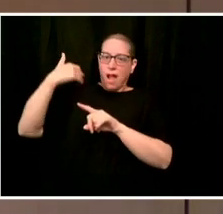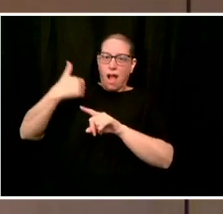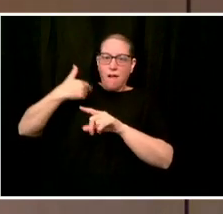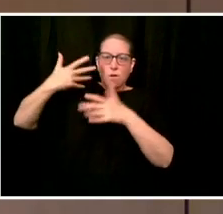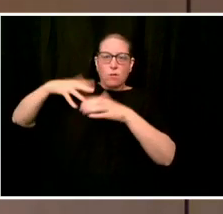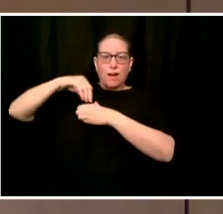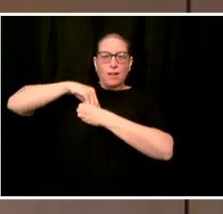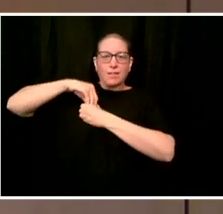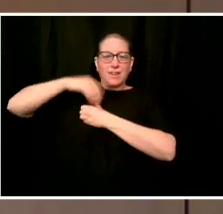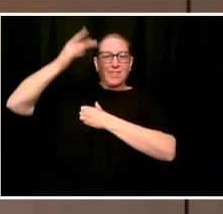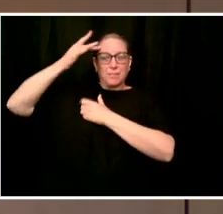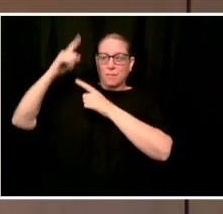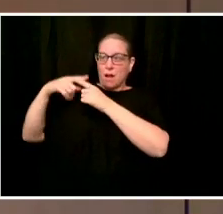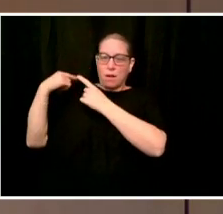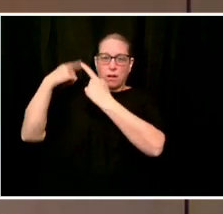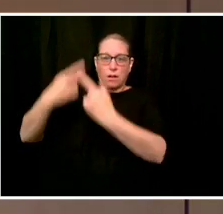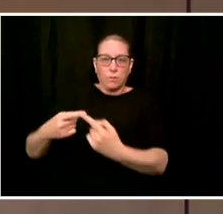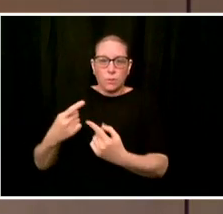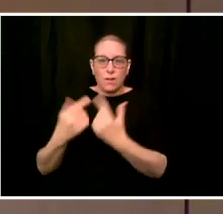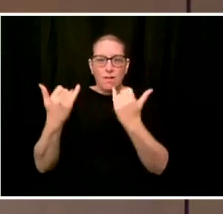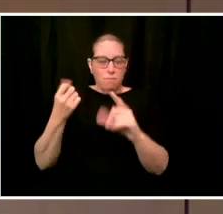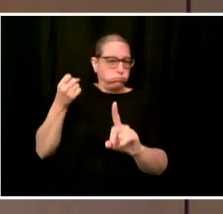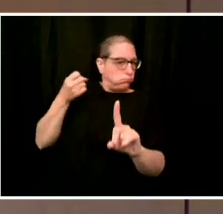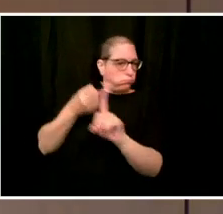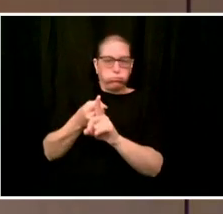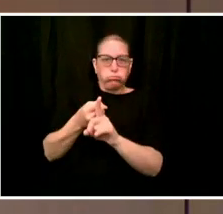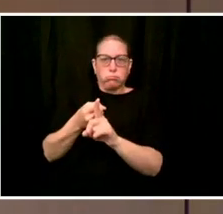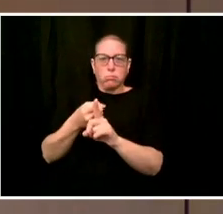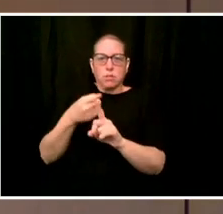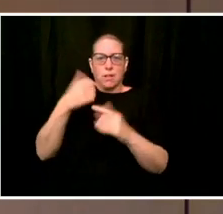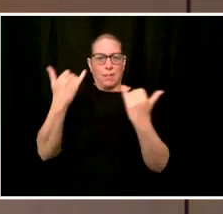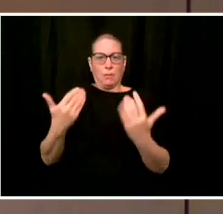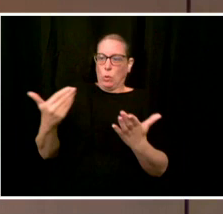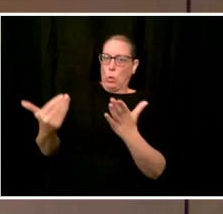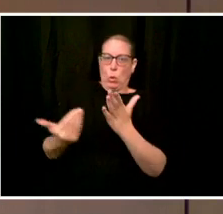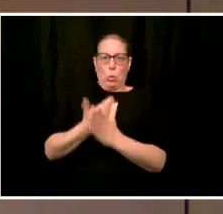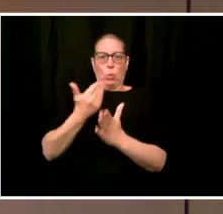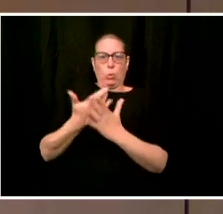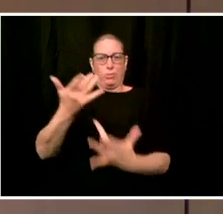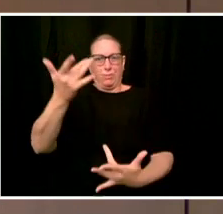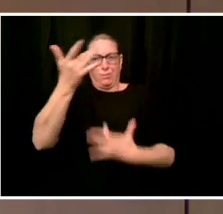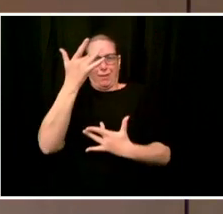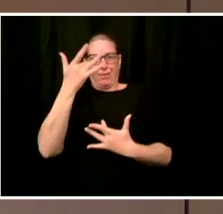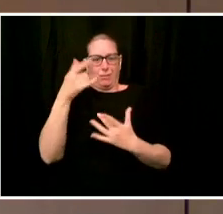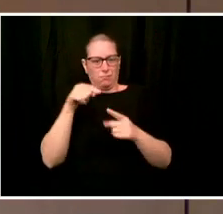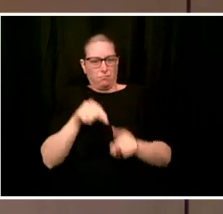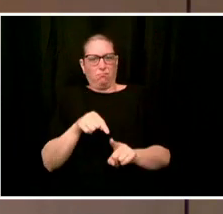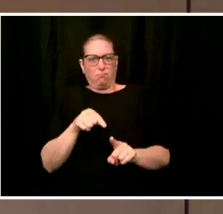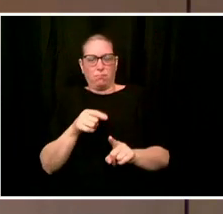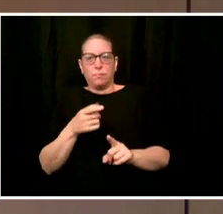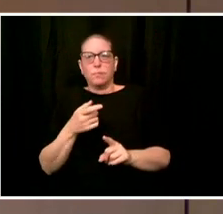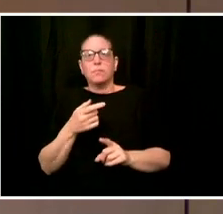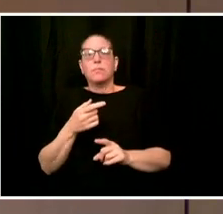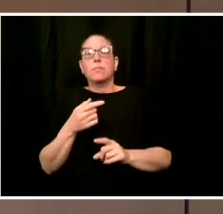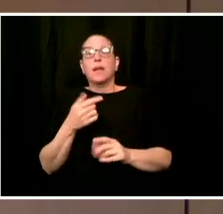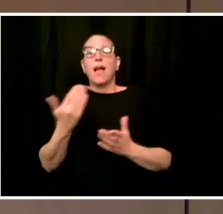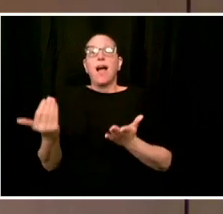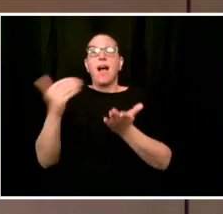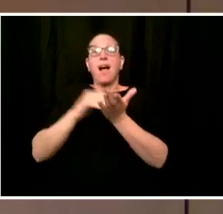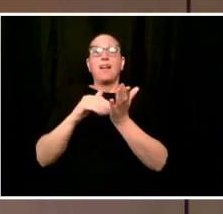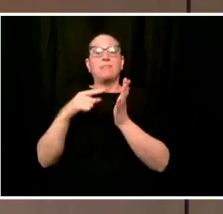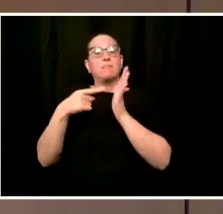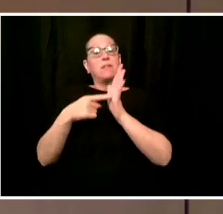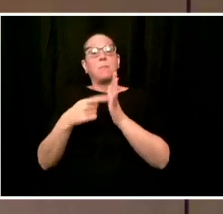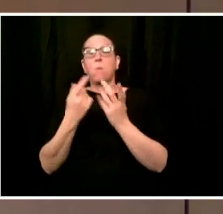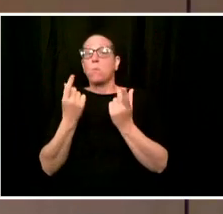indicate developing this inflammatory syndrome, which are prolonged fever, a rash, having